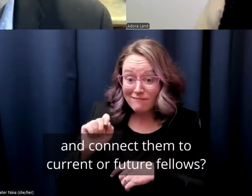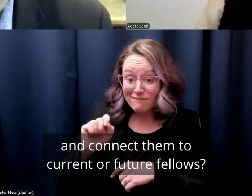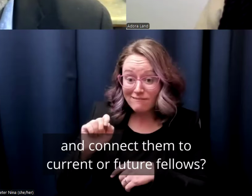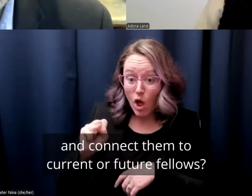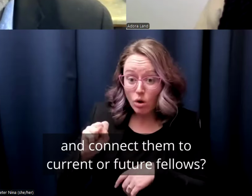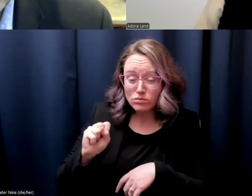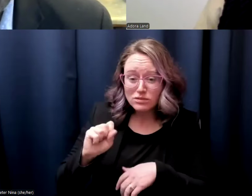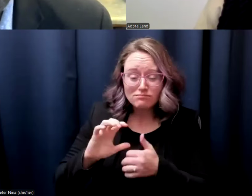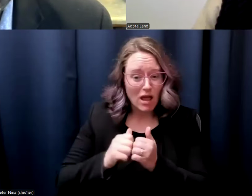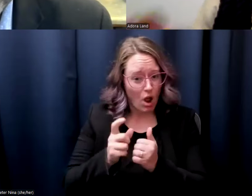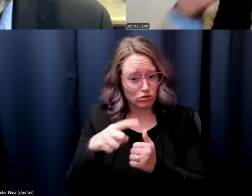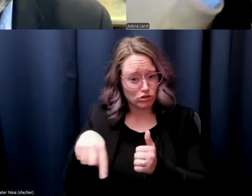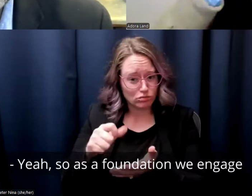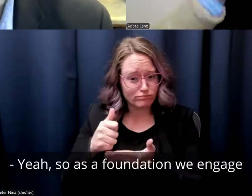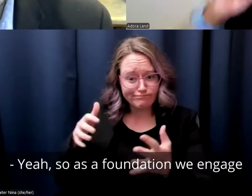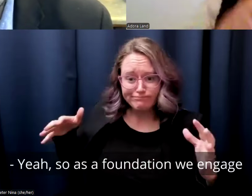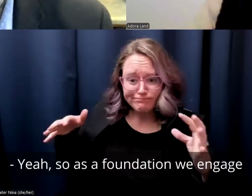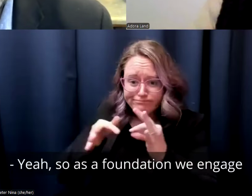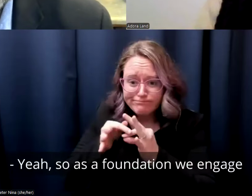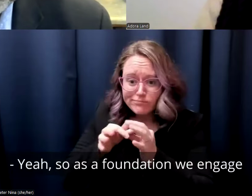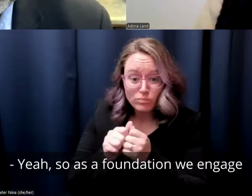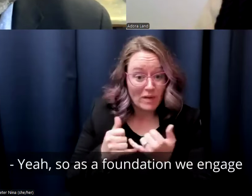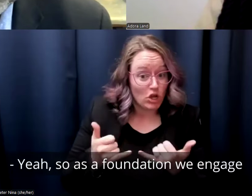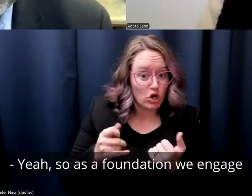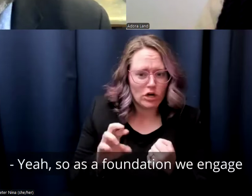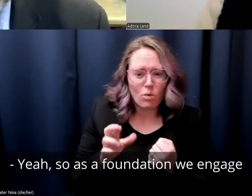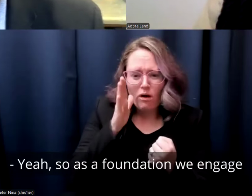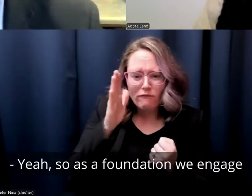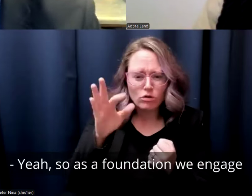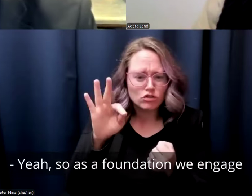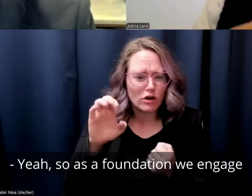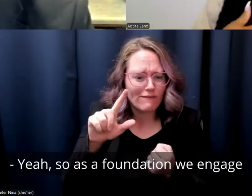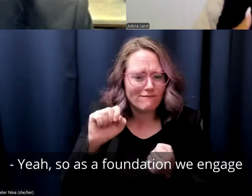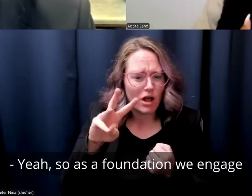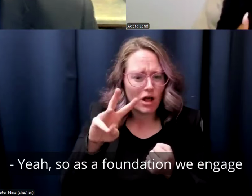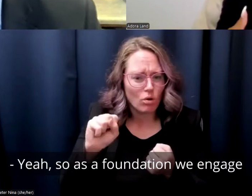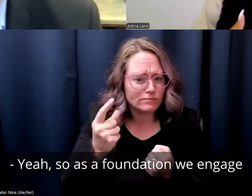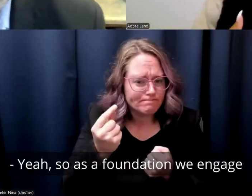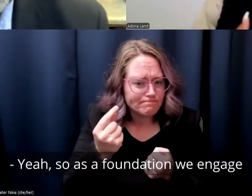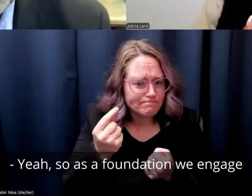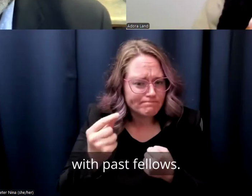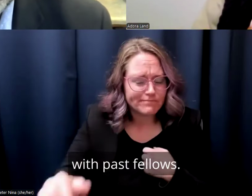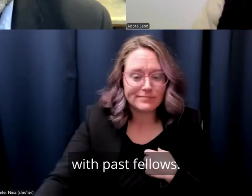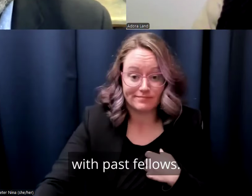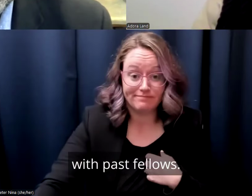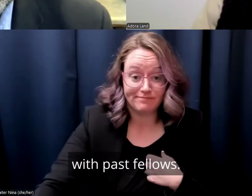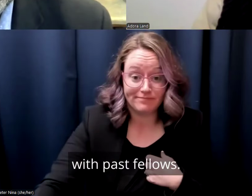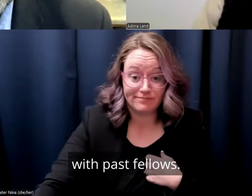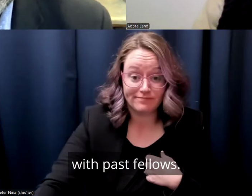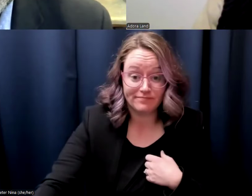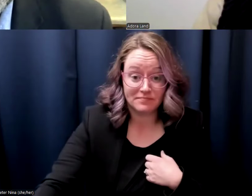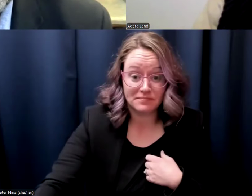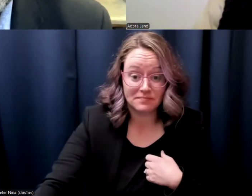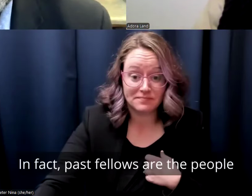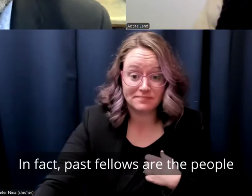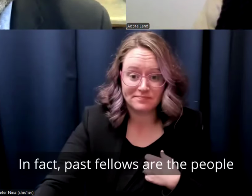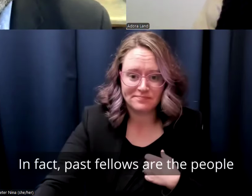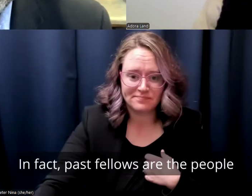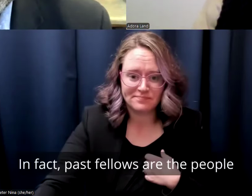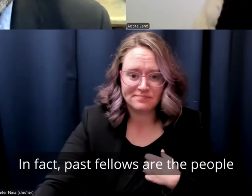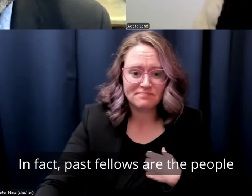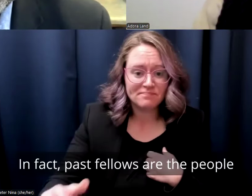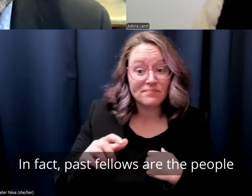future fellows? Yeah. So as a foundation, we engage with past fellows. In fact, past